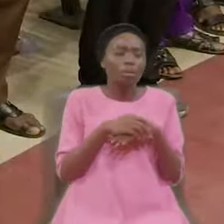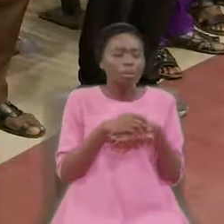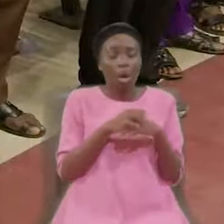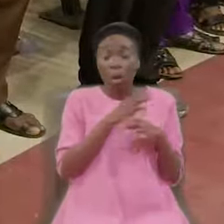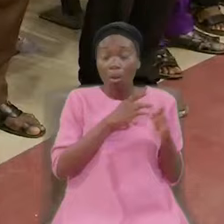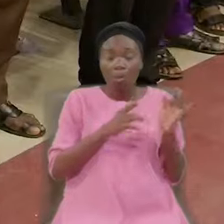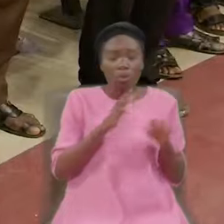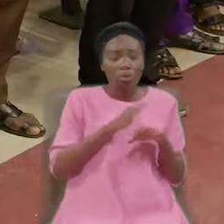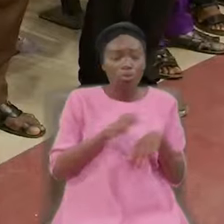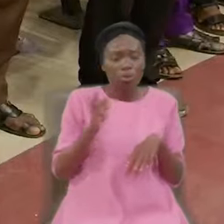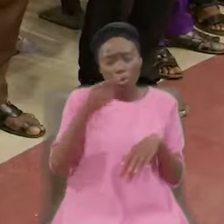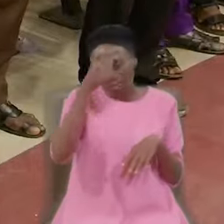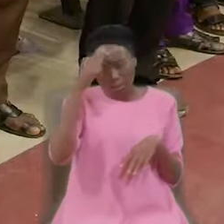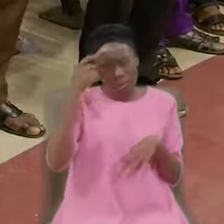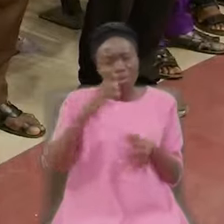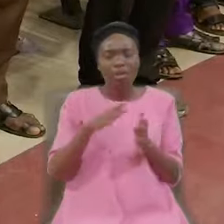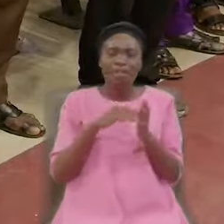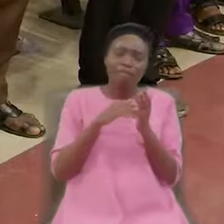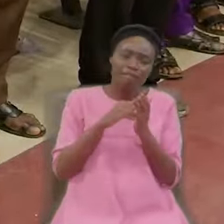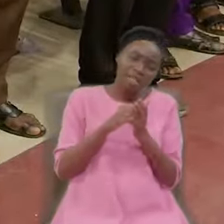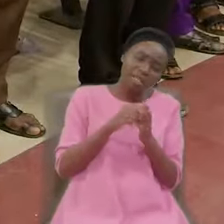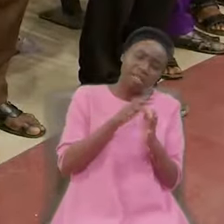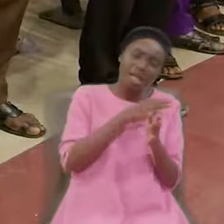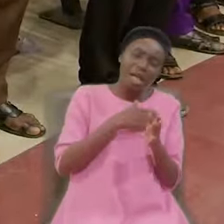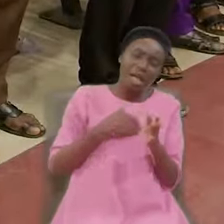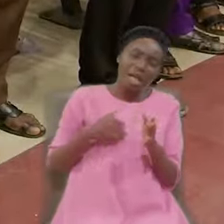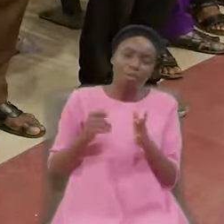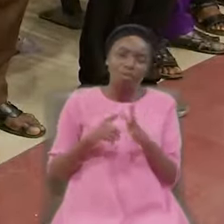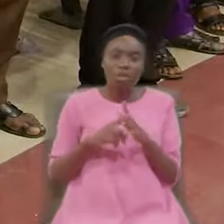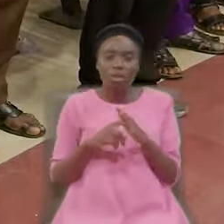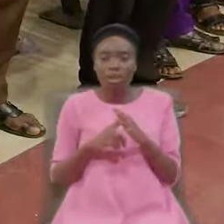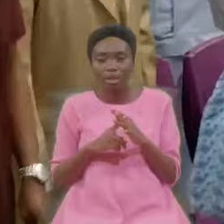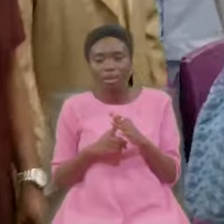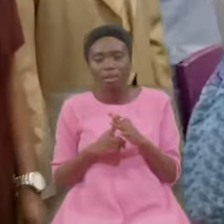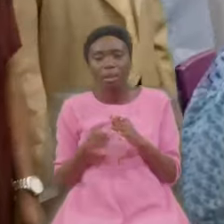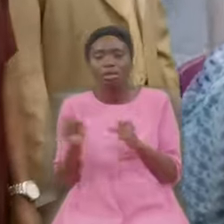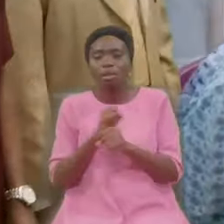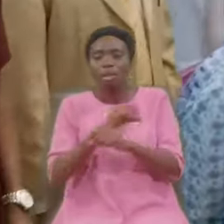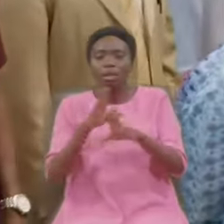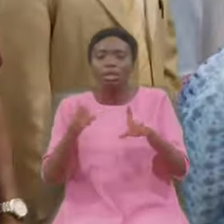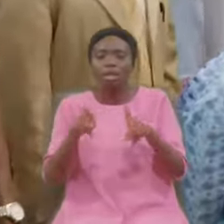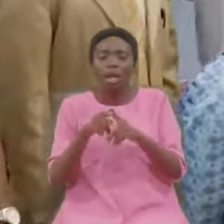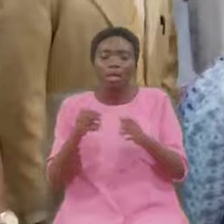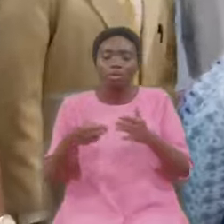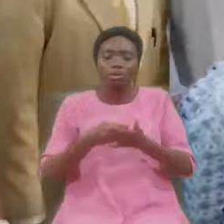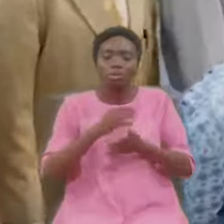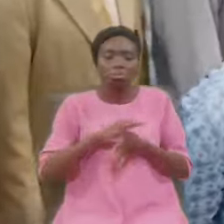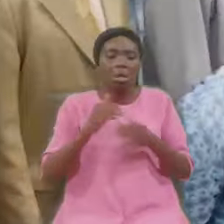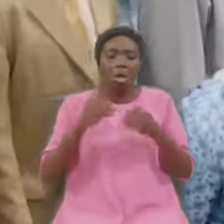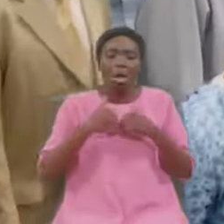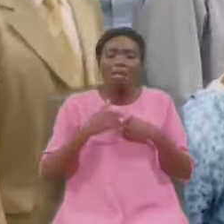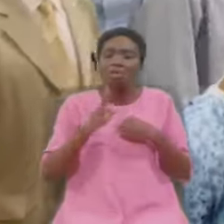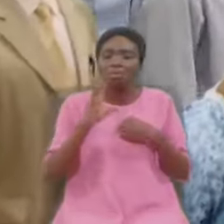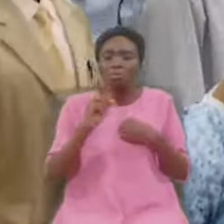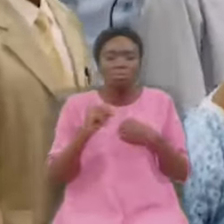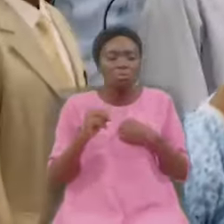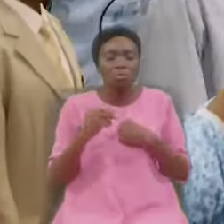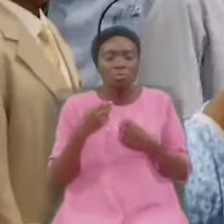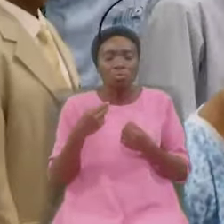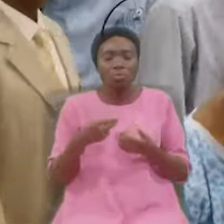they fainted and were scattered abroad as sheep having no